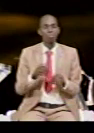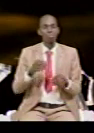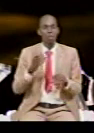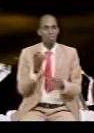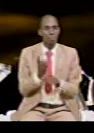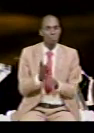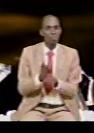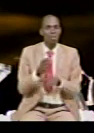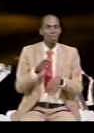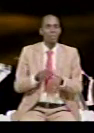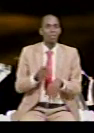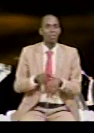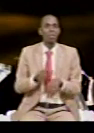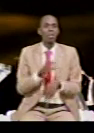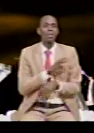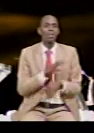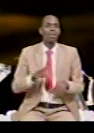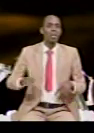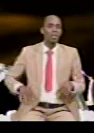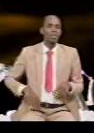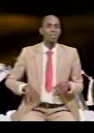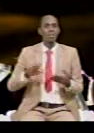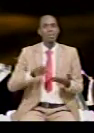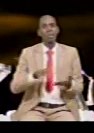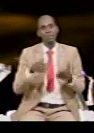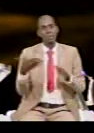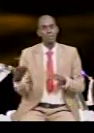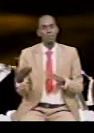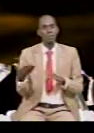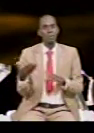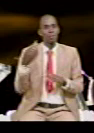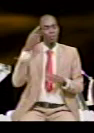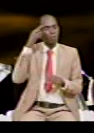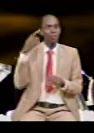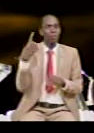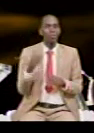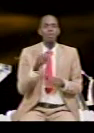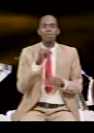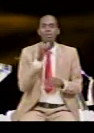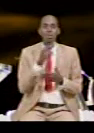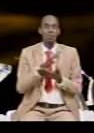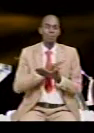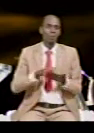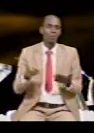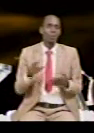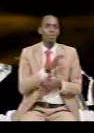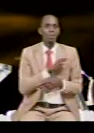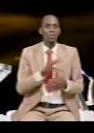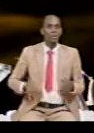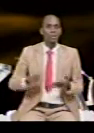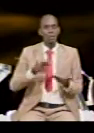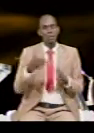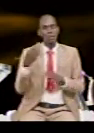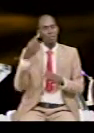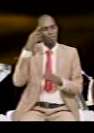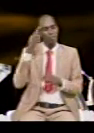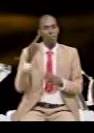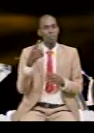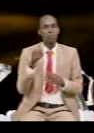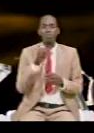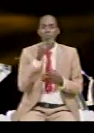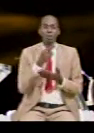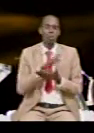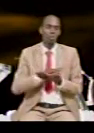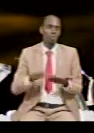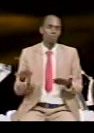time, Christ died for the ungodly. He died for the ungodly, so